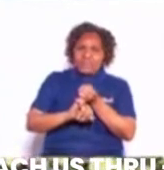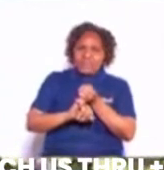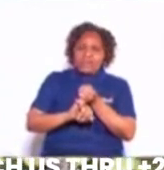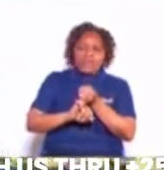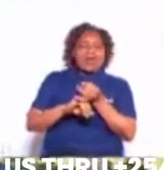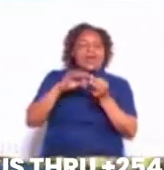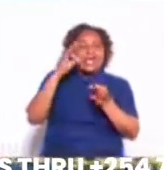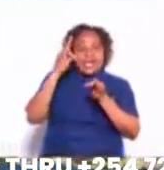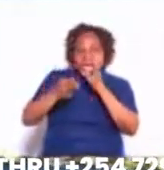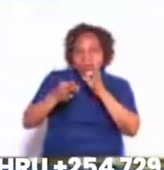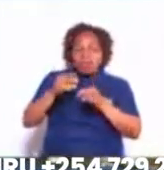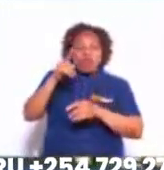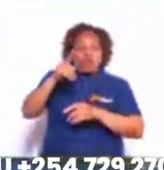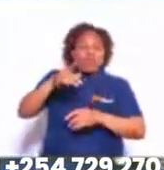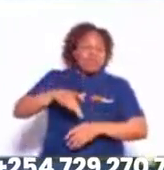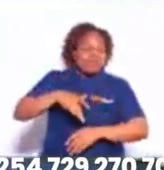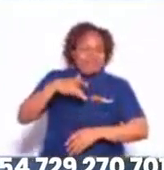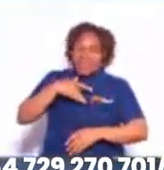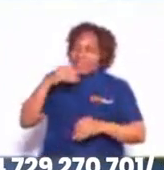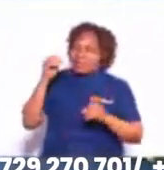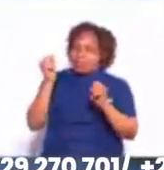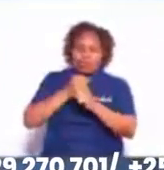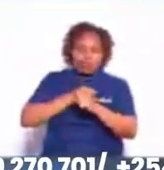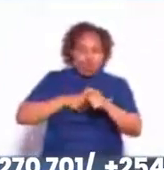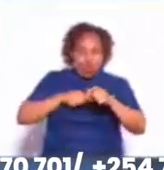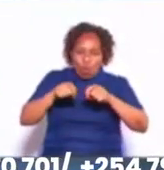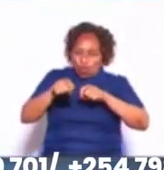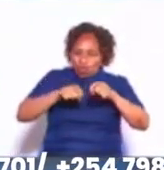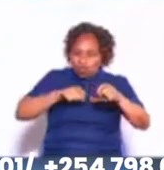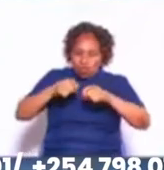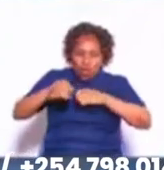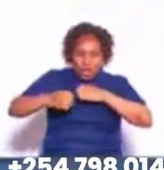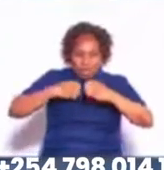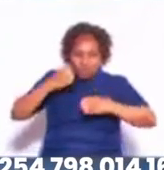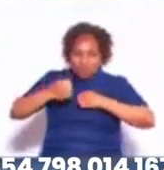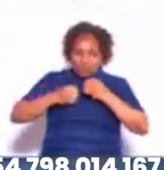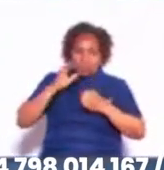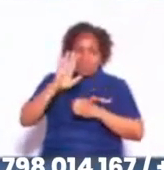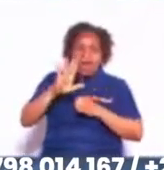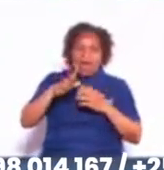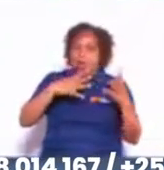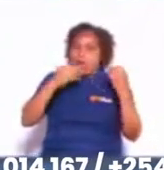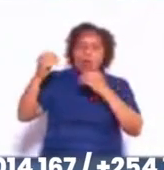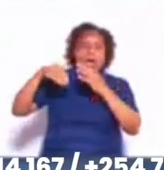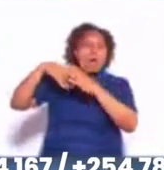If you feel as if you can't control your emotions, go away.